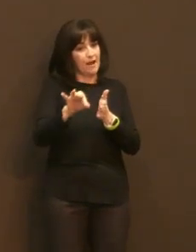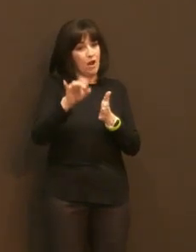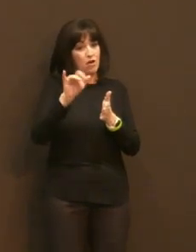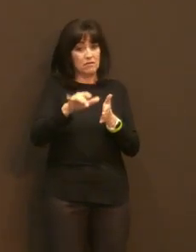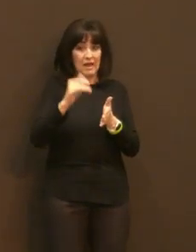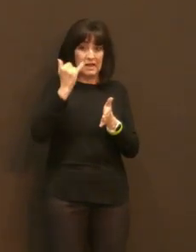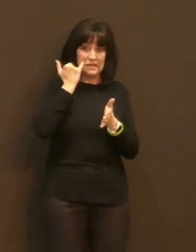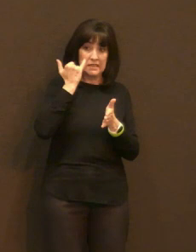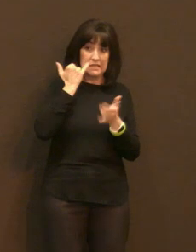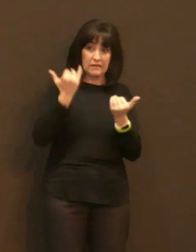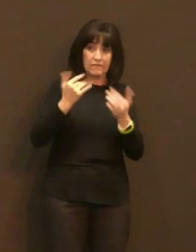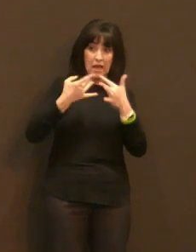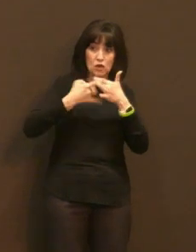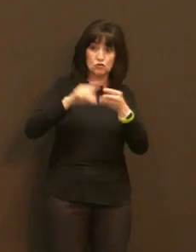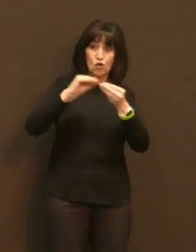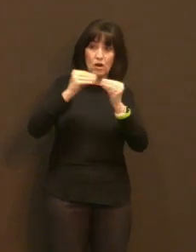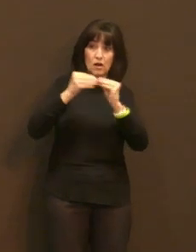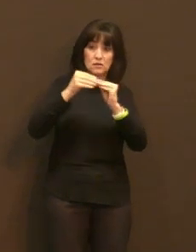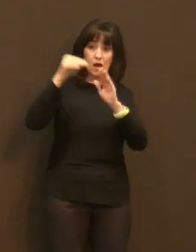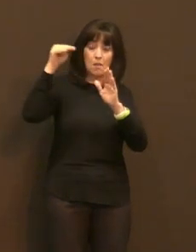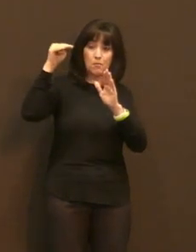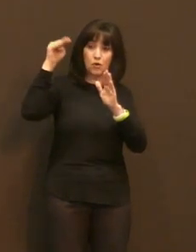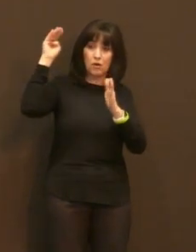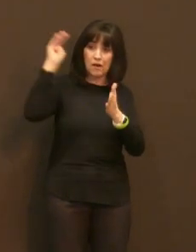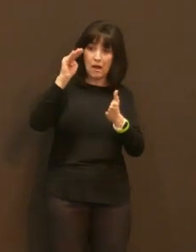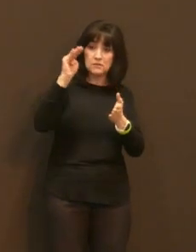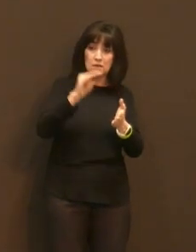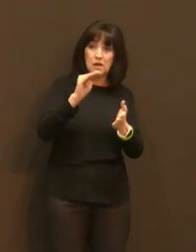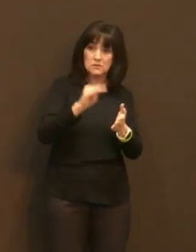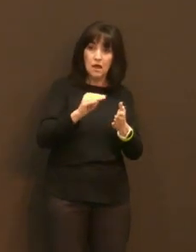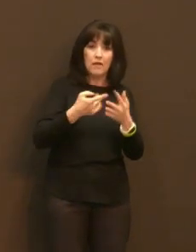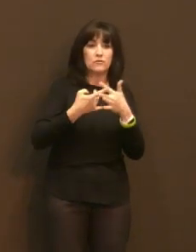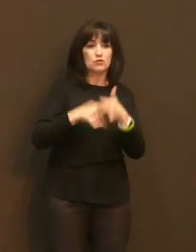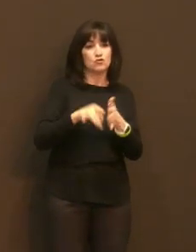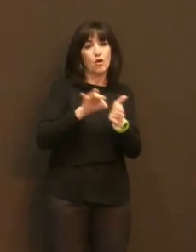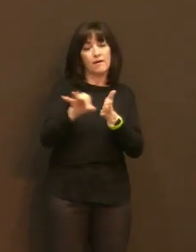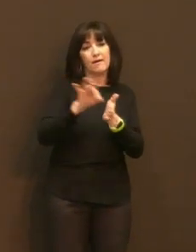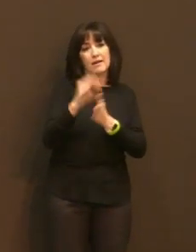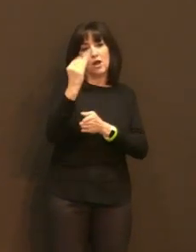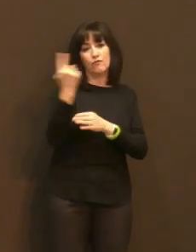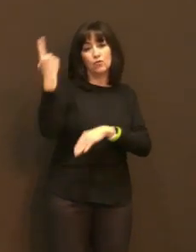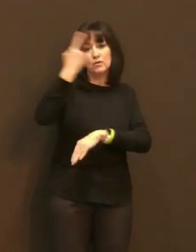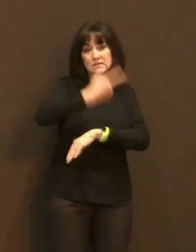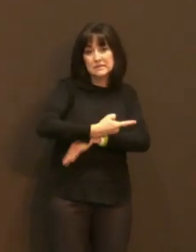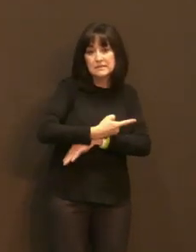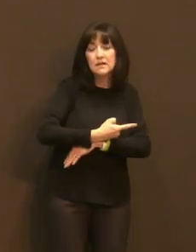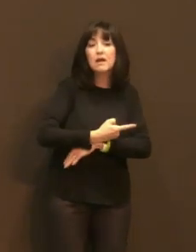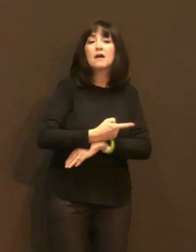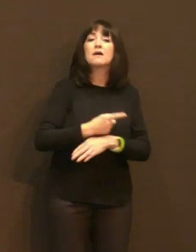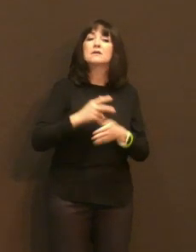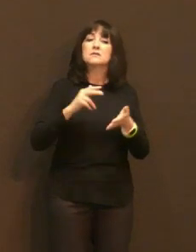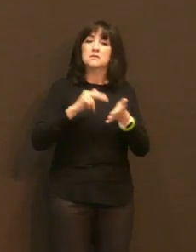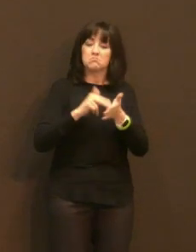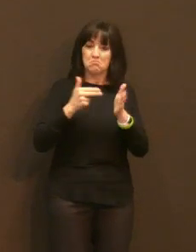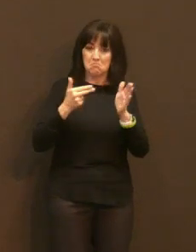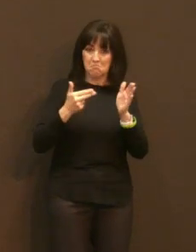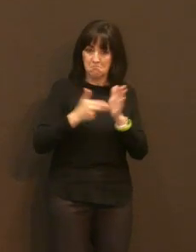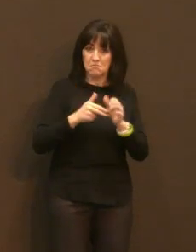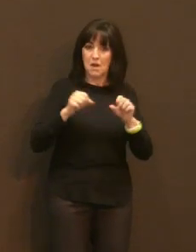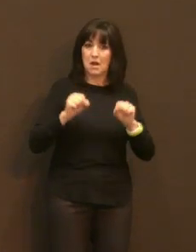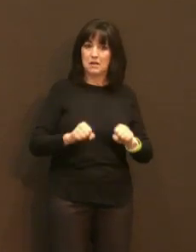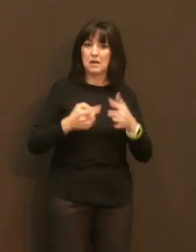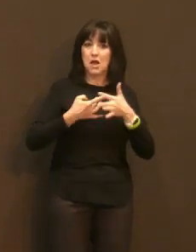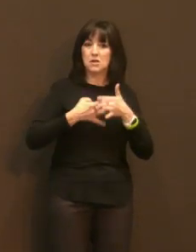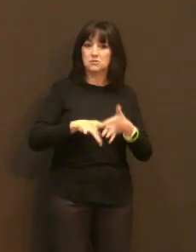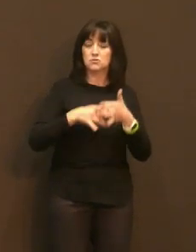declining positive cases, of declining patients with flu-like symptoms coming in,